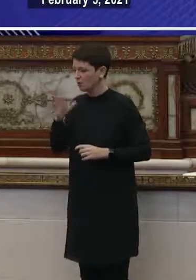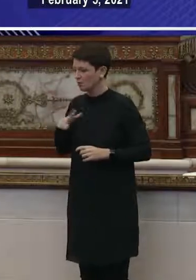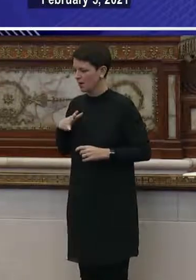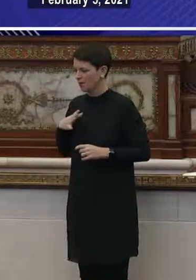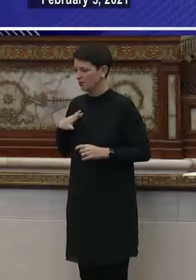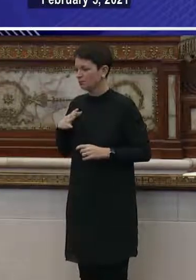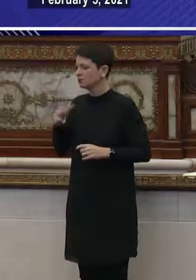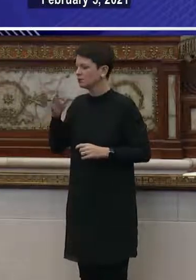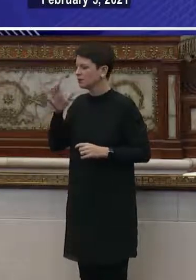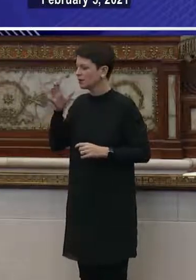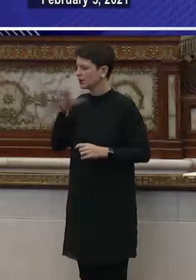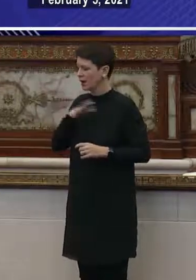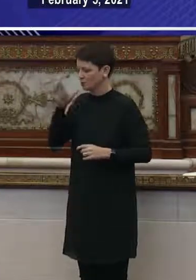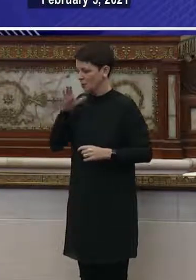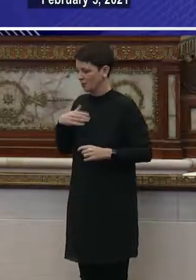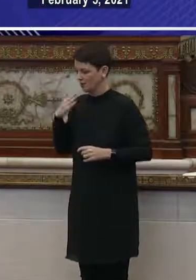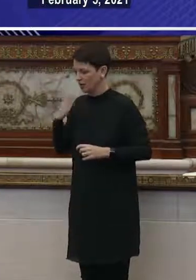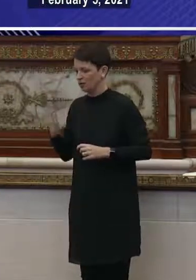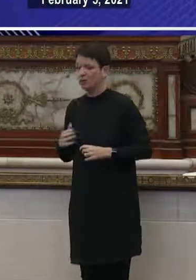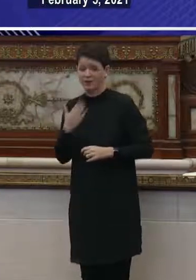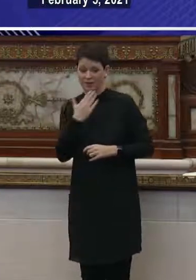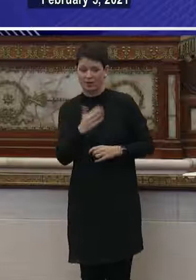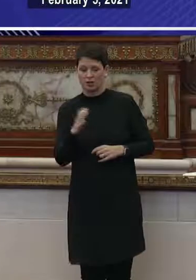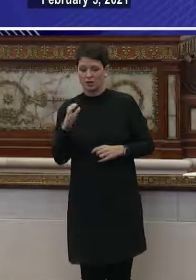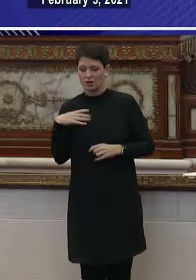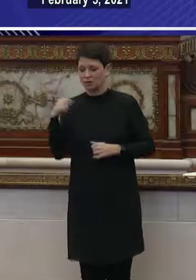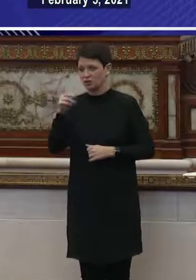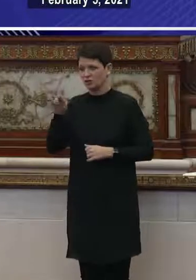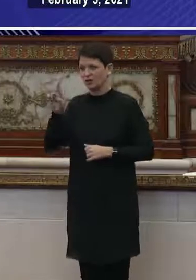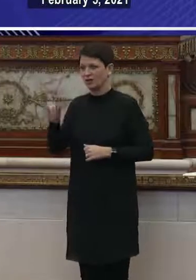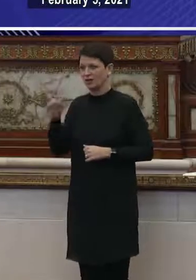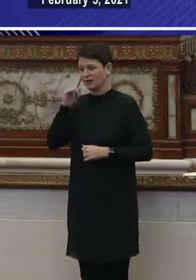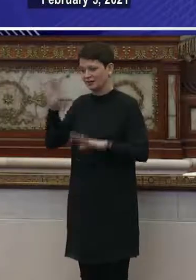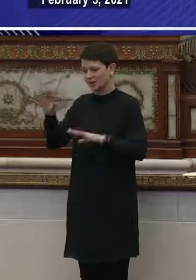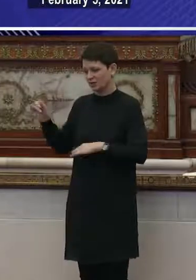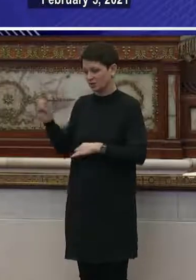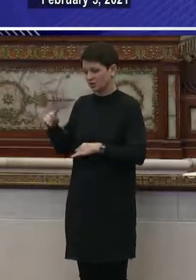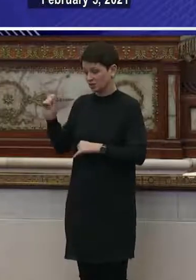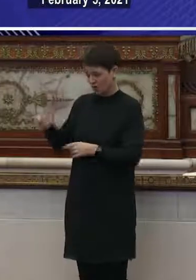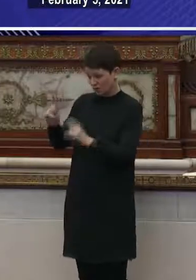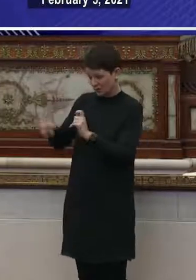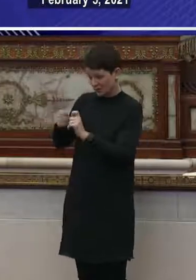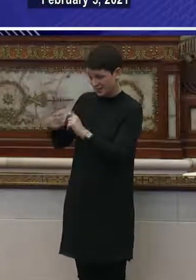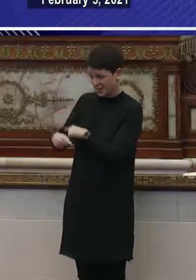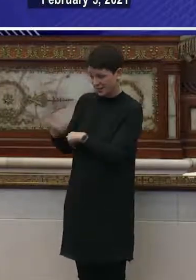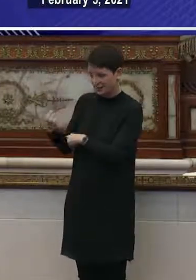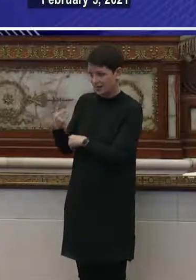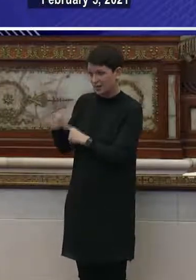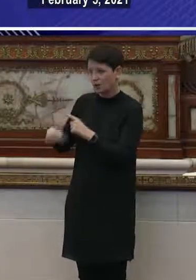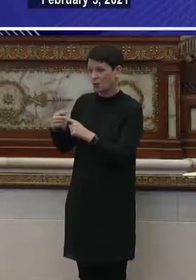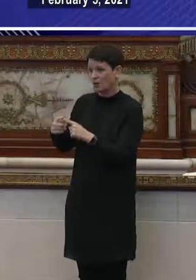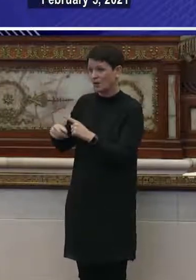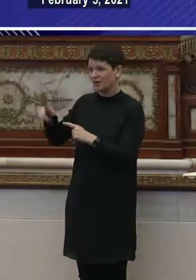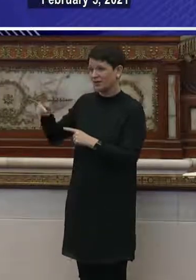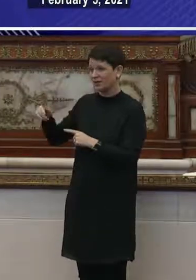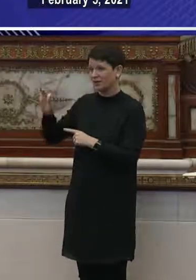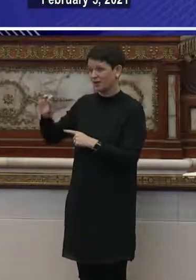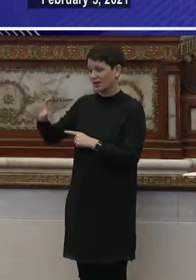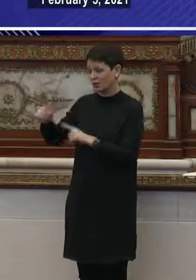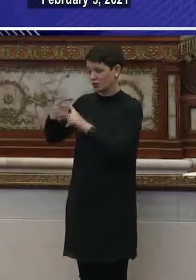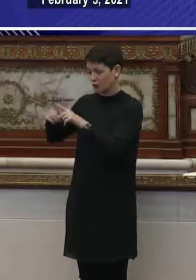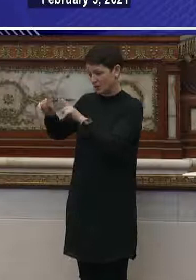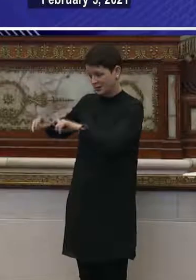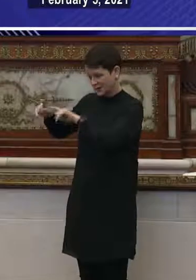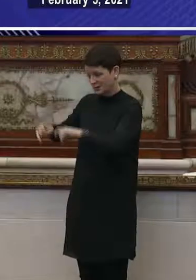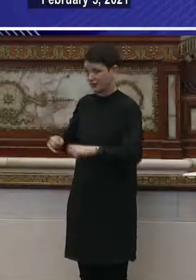Thank you, Councilwoman. Thank you. Commissioner Farley, I think that's an excellent question. Can you give us the exact date that Philly Fighting COVID began